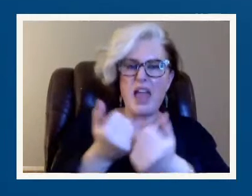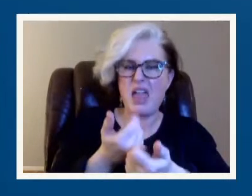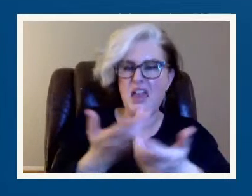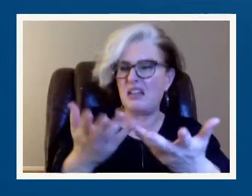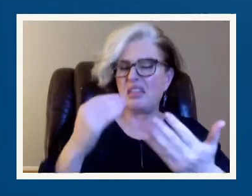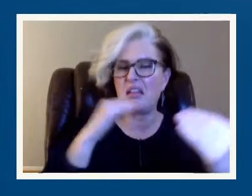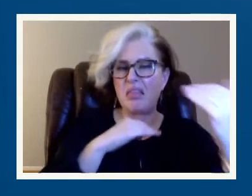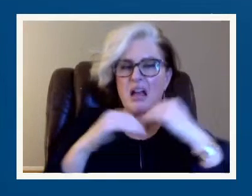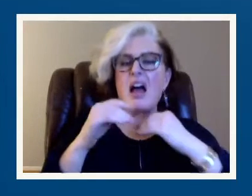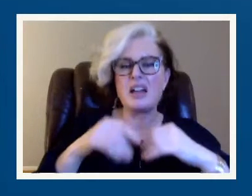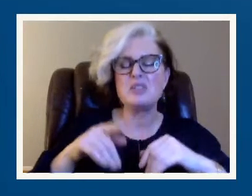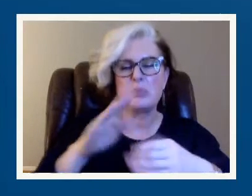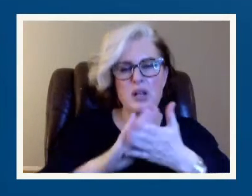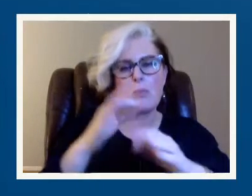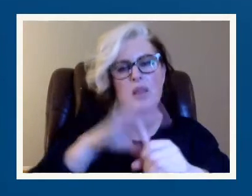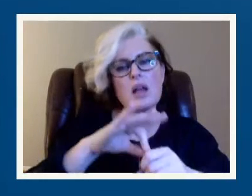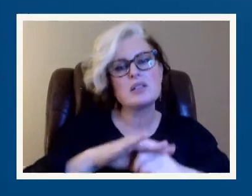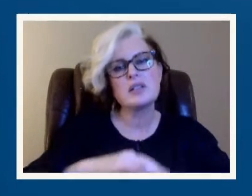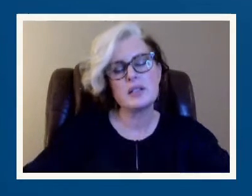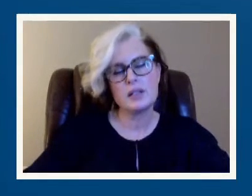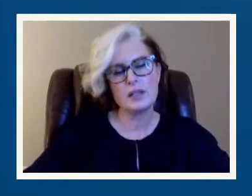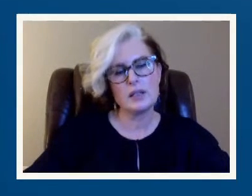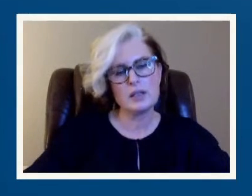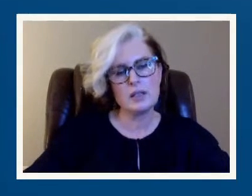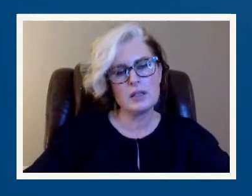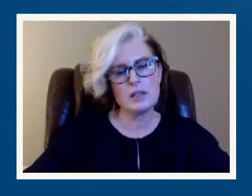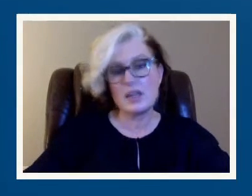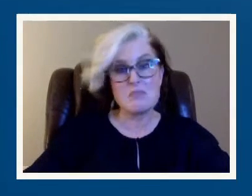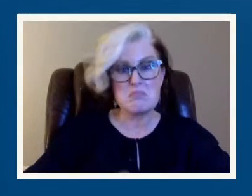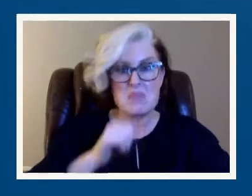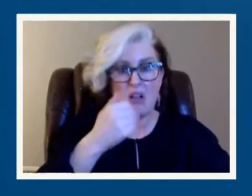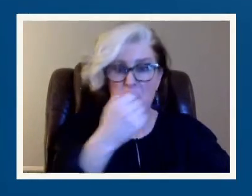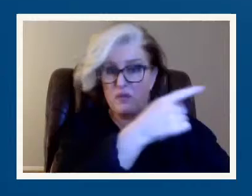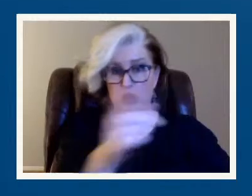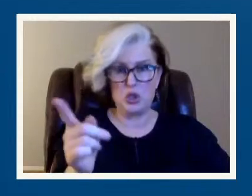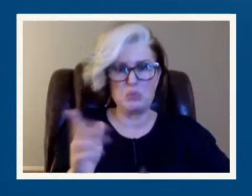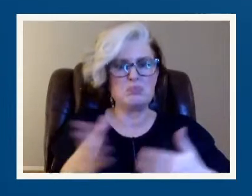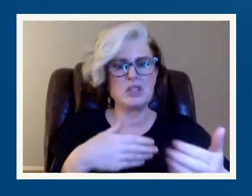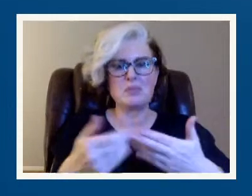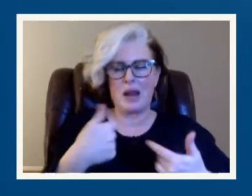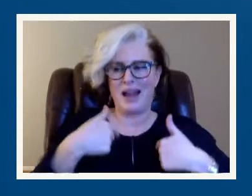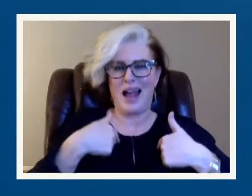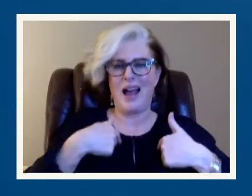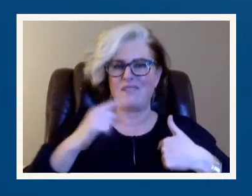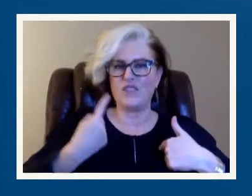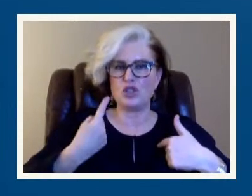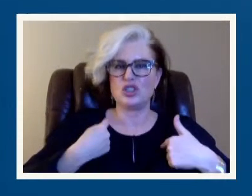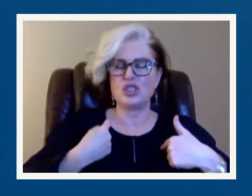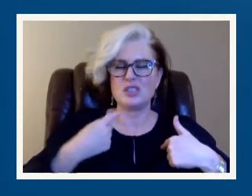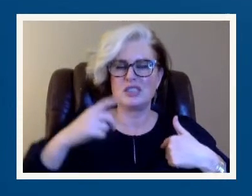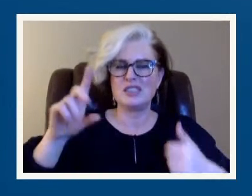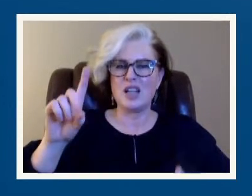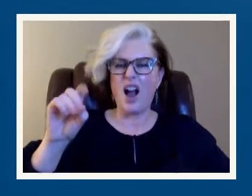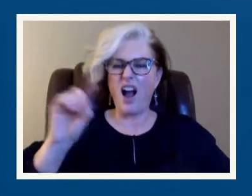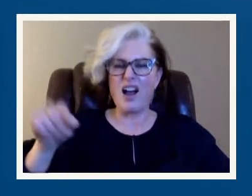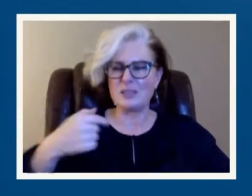get elected, even if it's not good for you. And Pennsylvania, you deserve